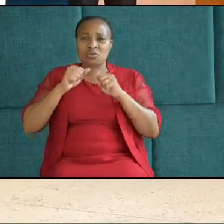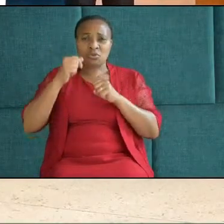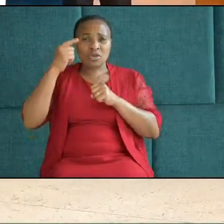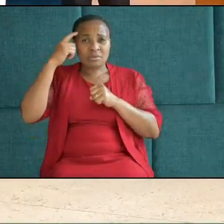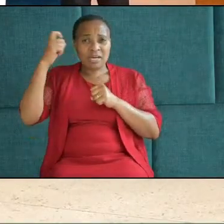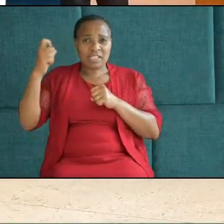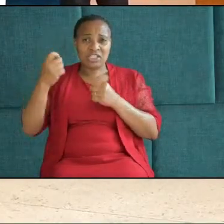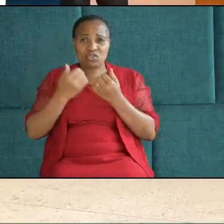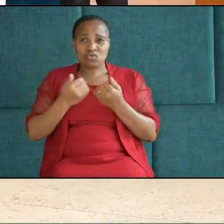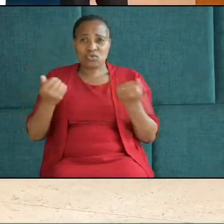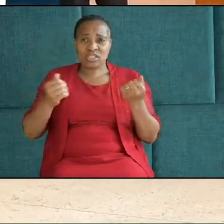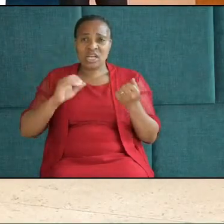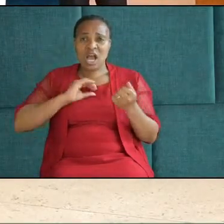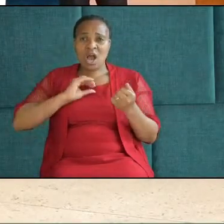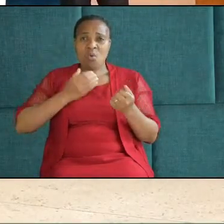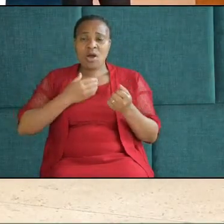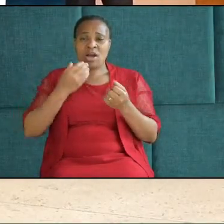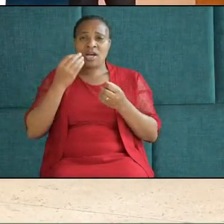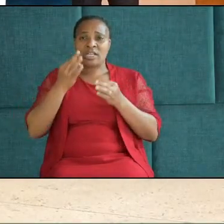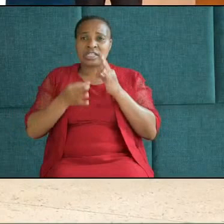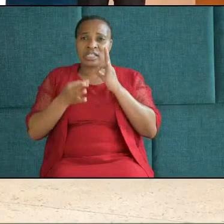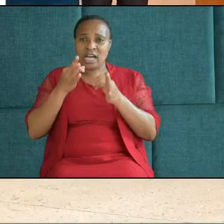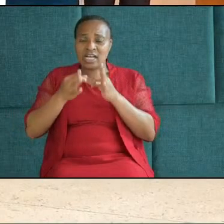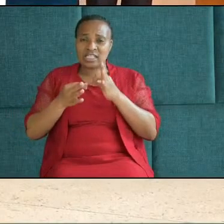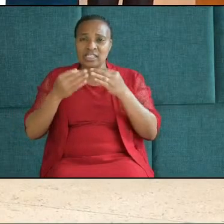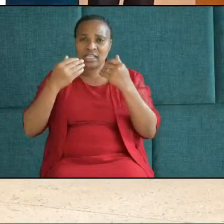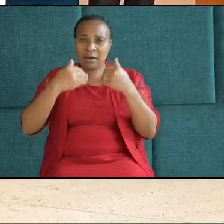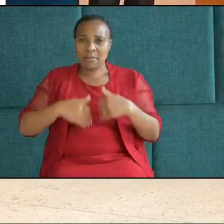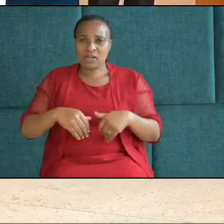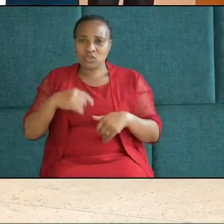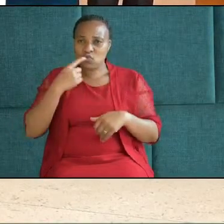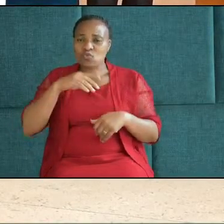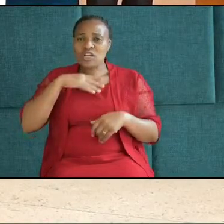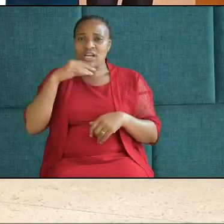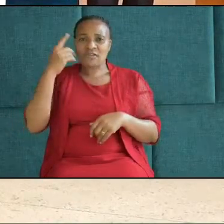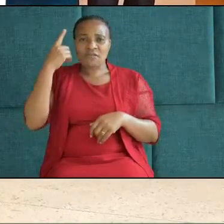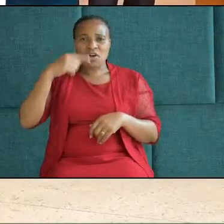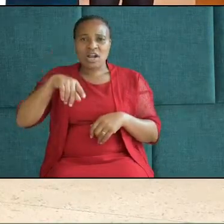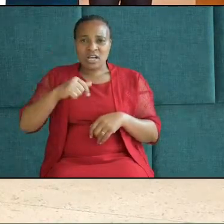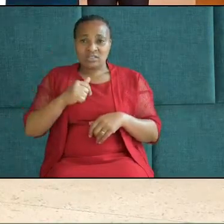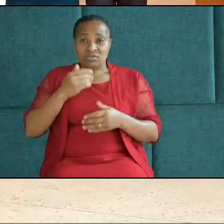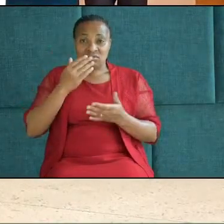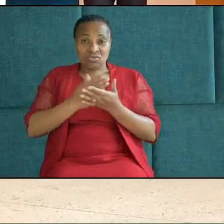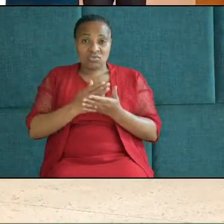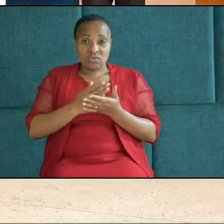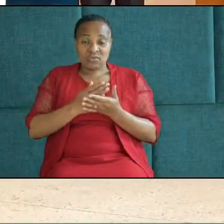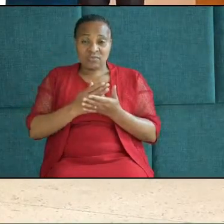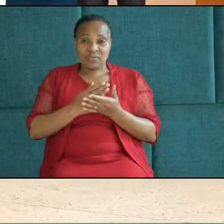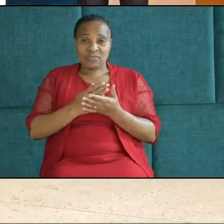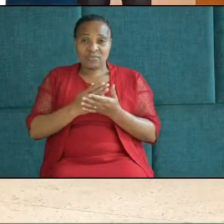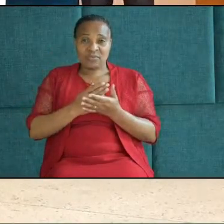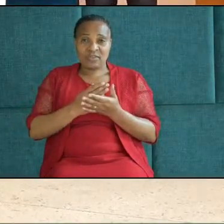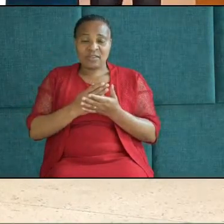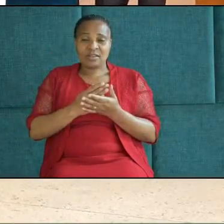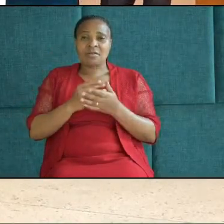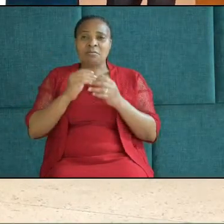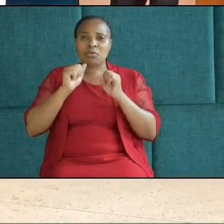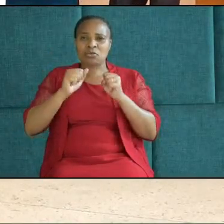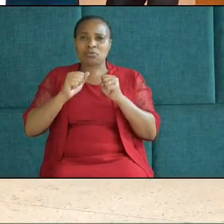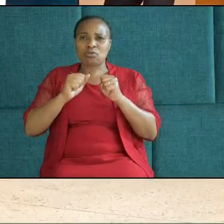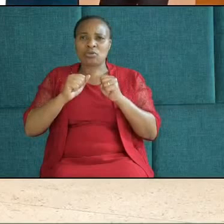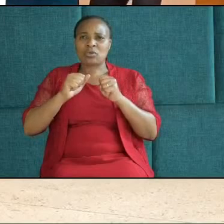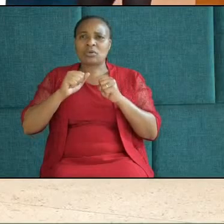children? Our judge is also the person who died for us. And that means we can